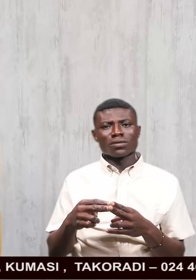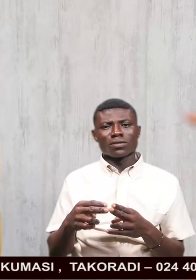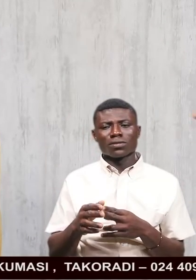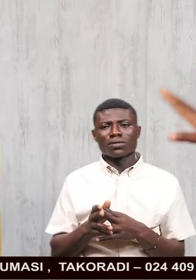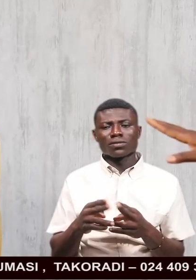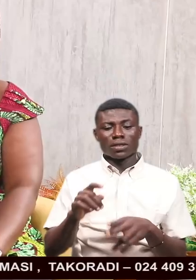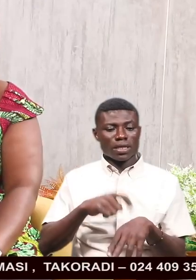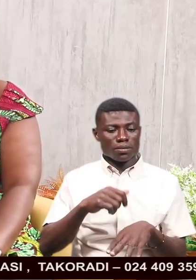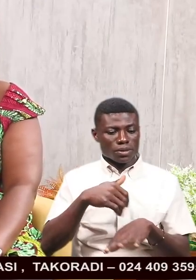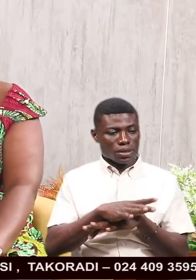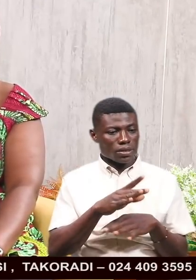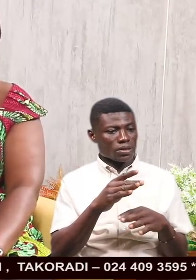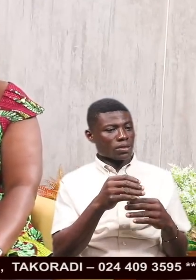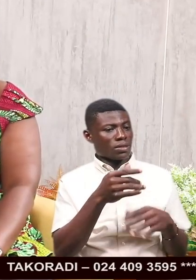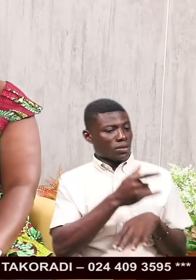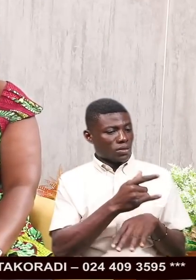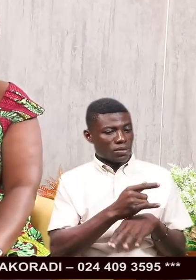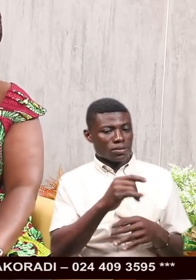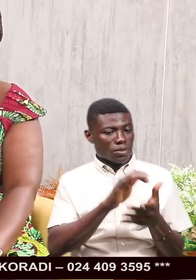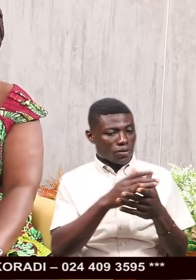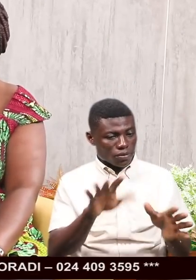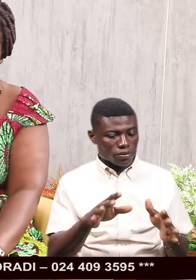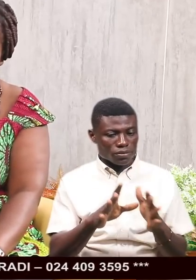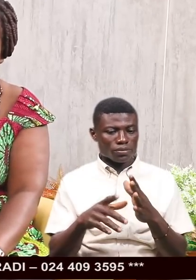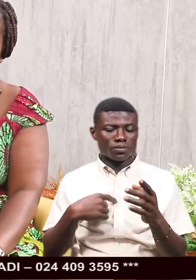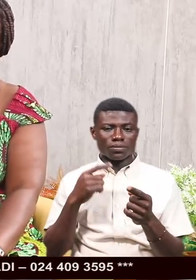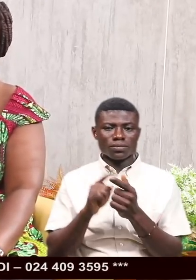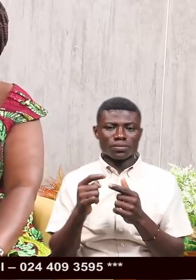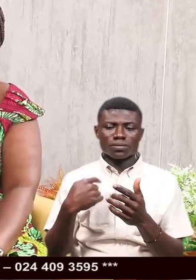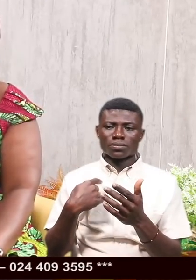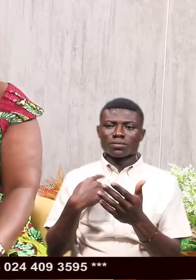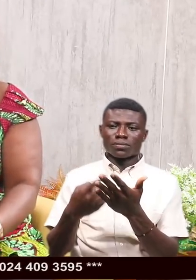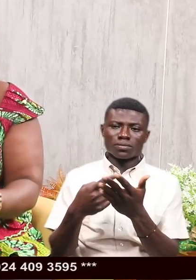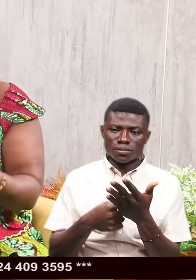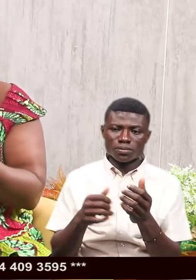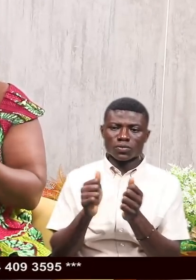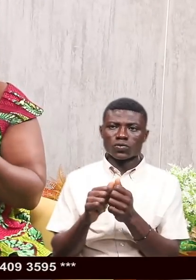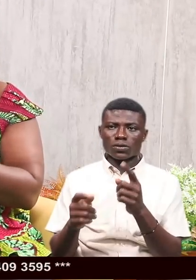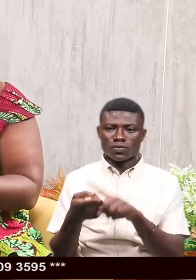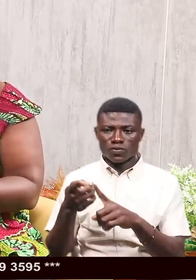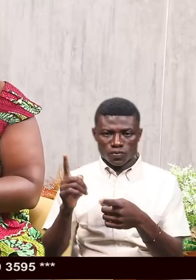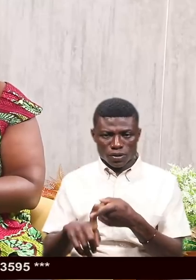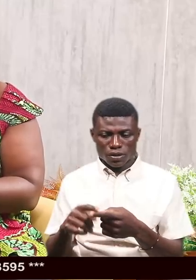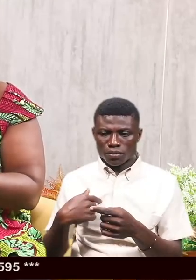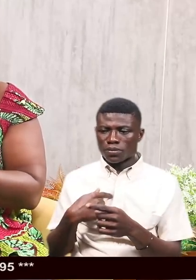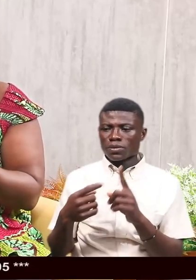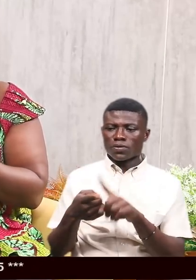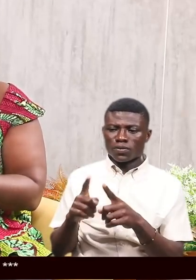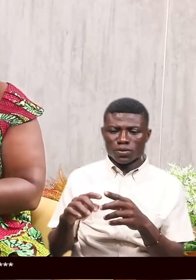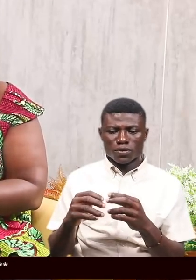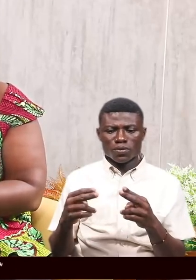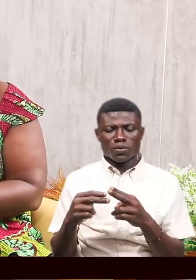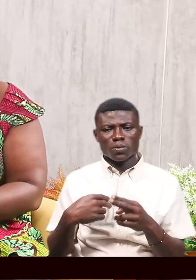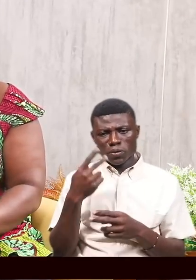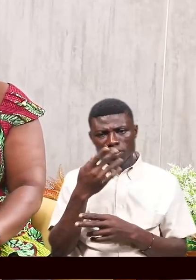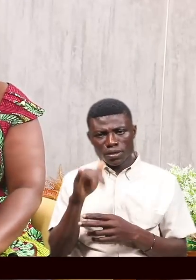that Debbie and son, I made in Sanny Beckon me could me tea sound come away warning in young contempt. Taffy baby, I never do